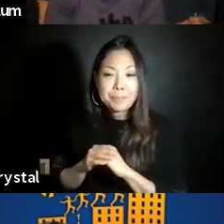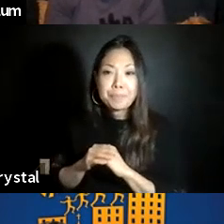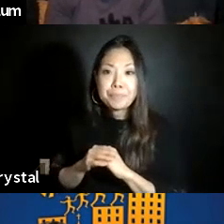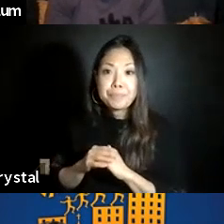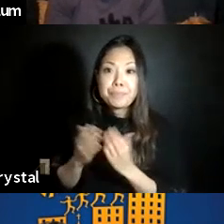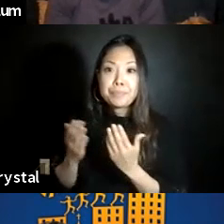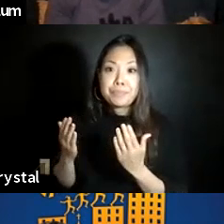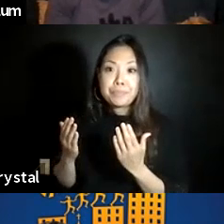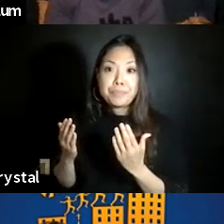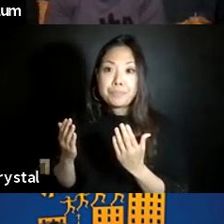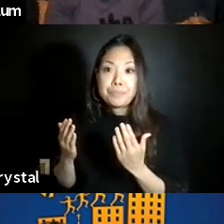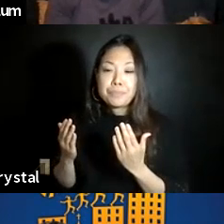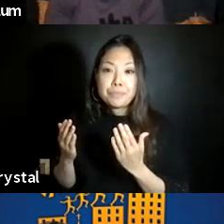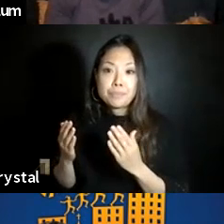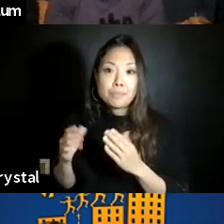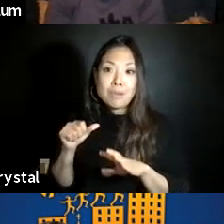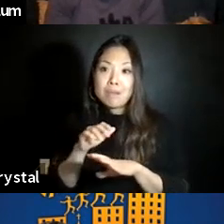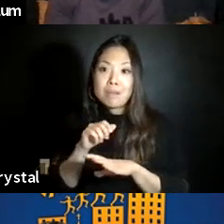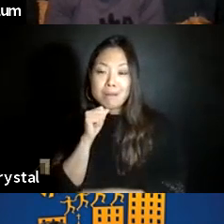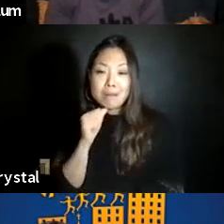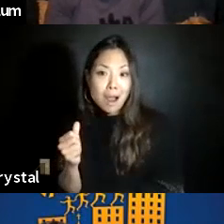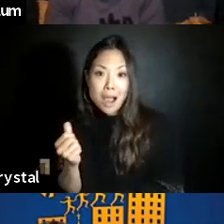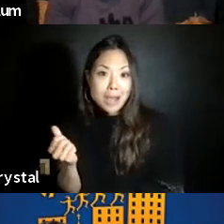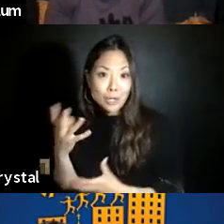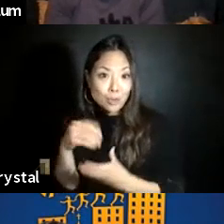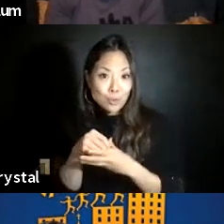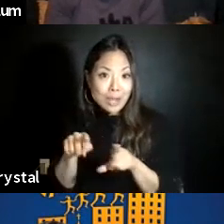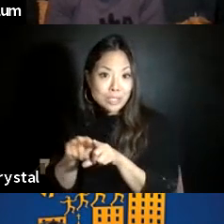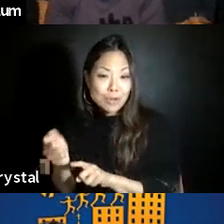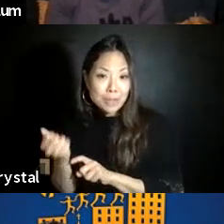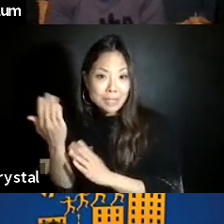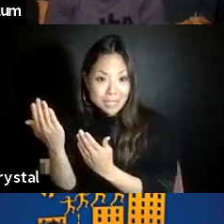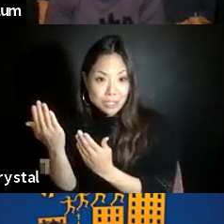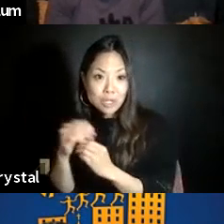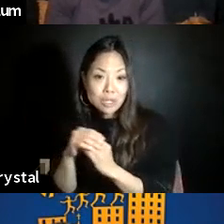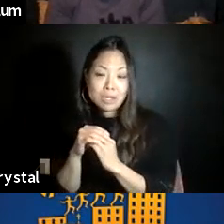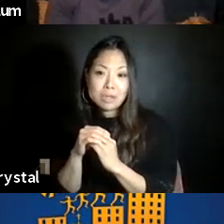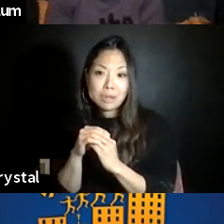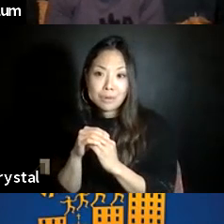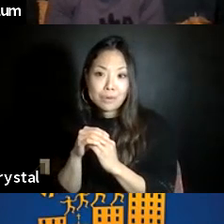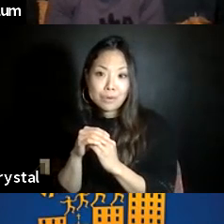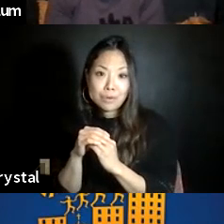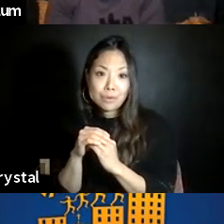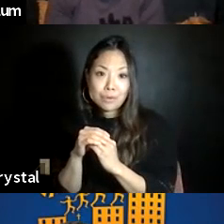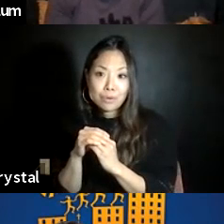essentially not to include as a recommendation the